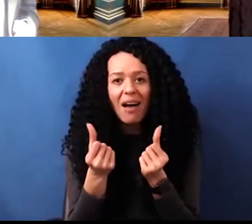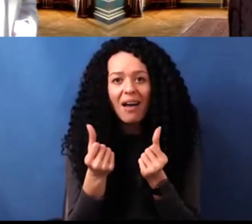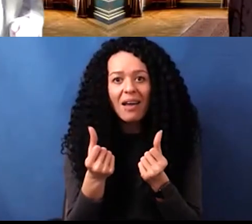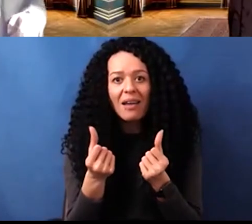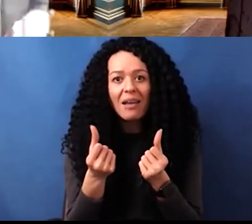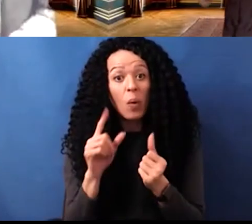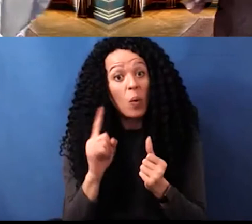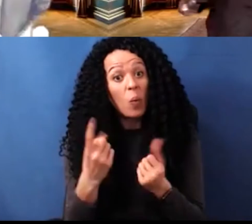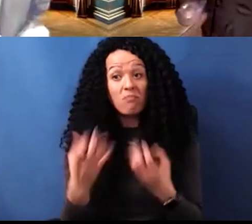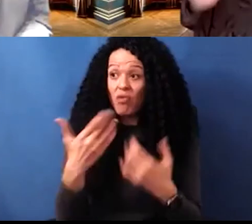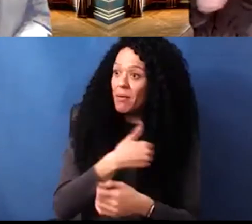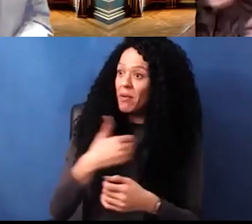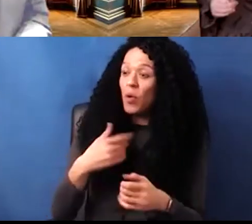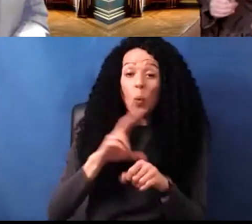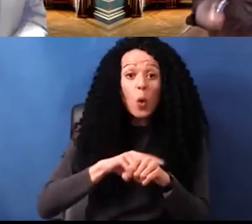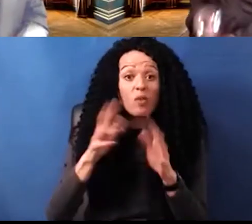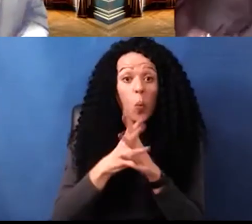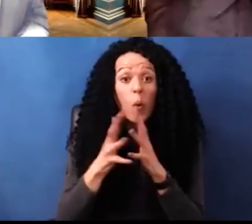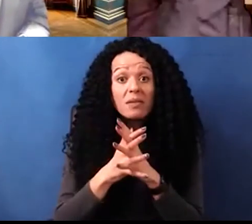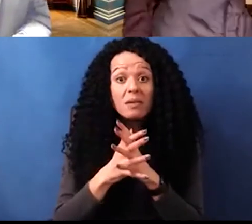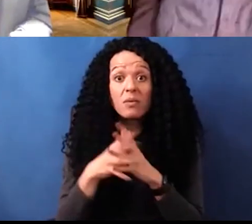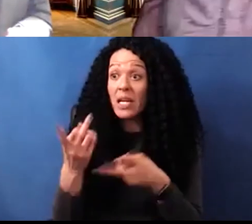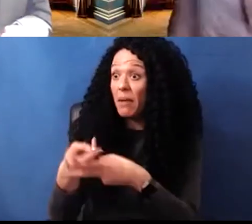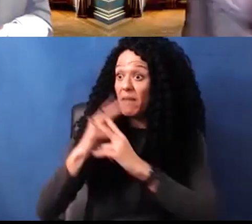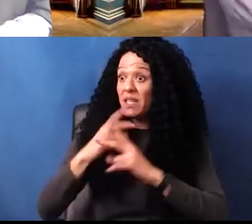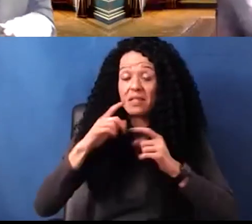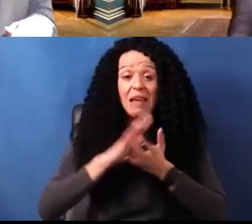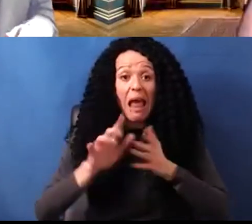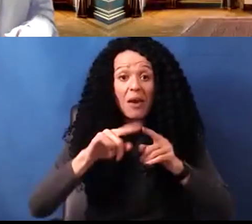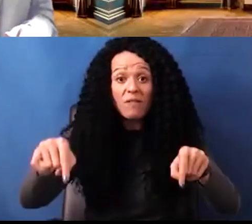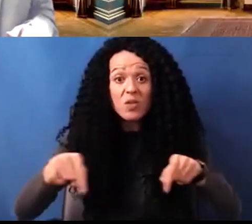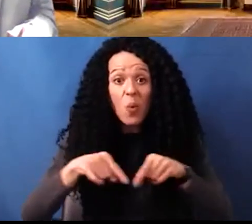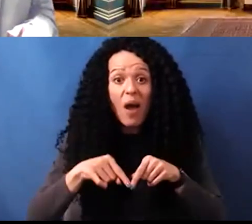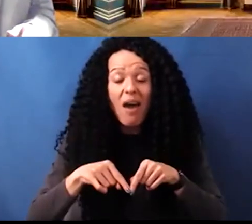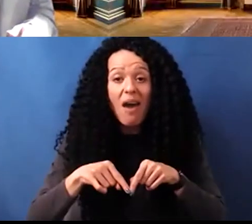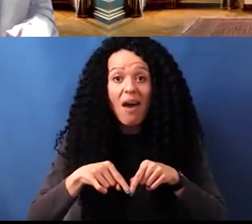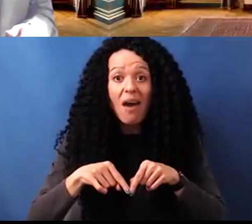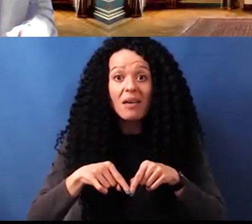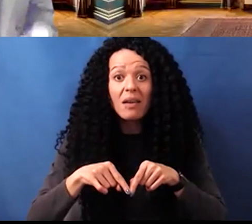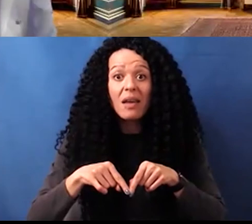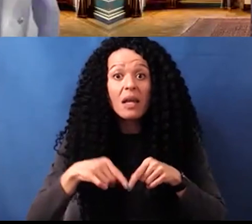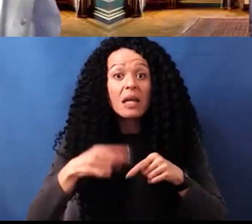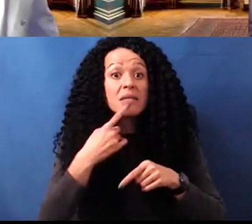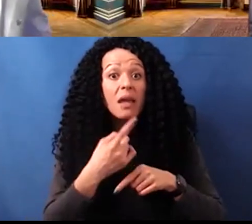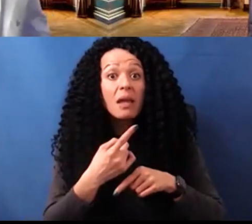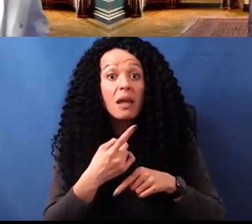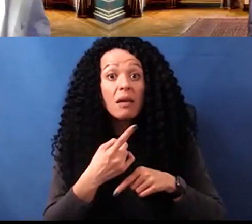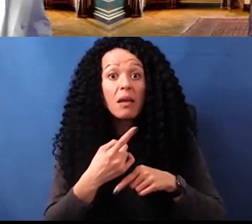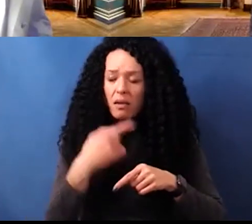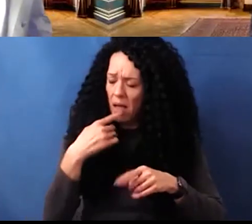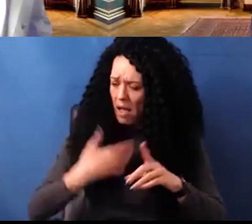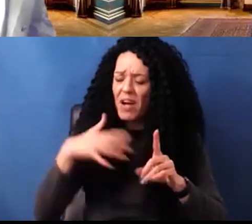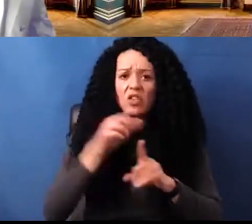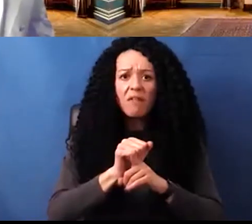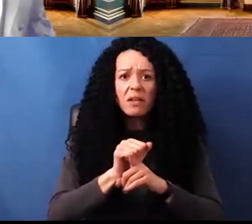One bright morning, Dr. Williston came to pay us a visit in Hanover Square, saying, I have